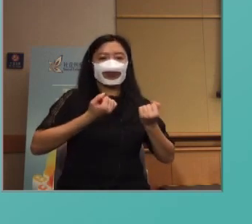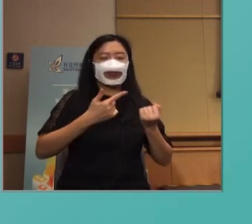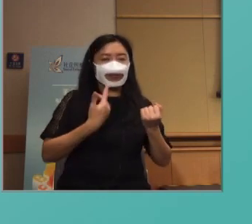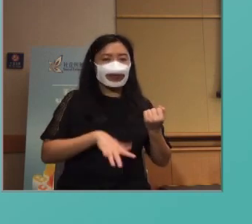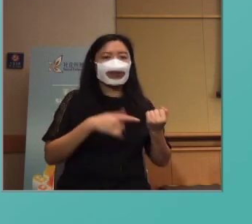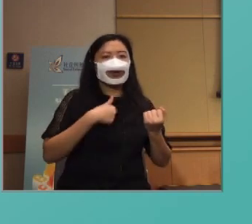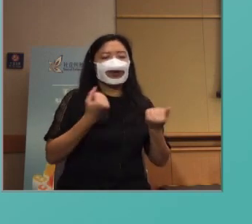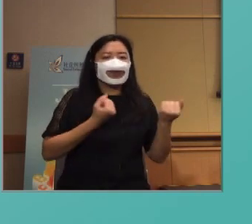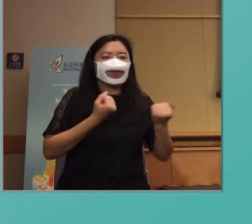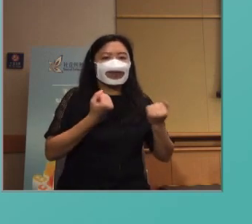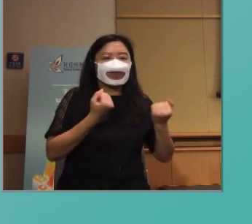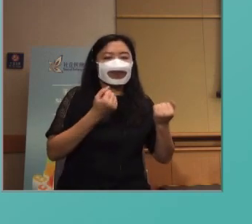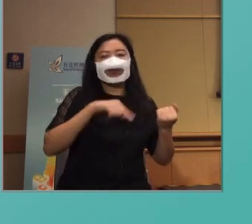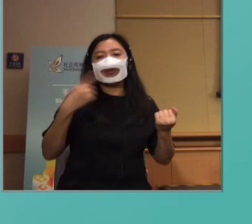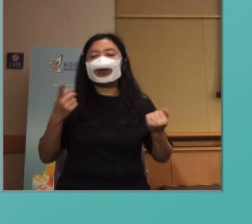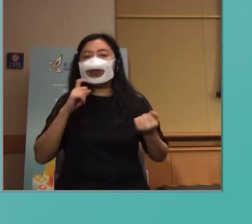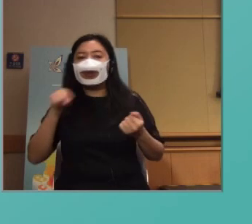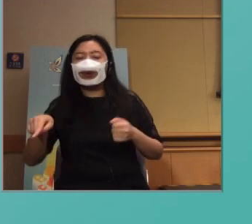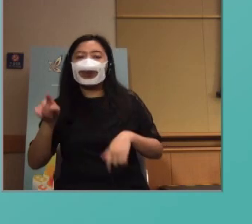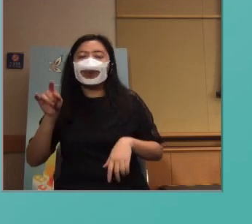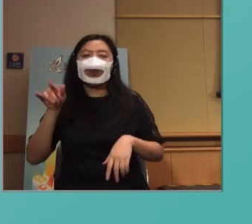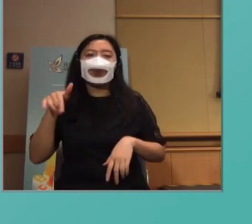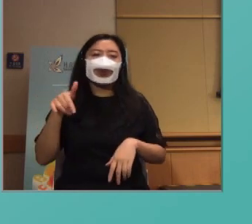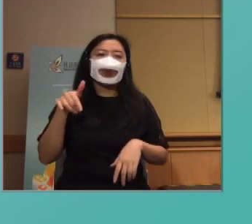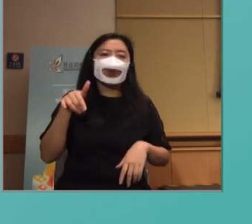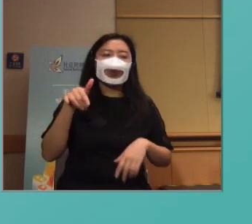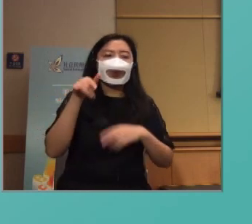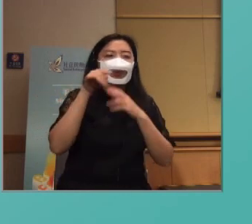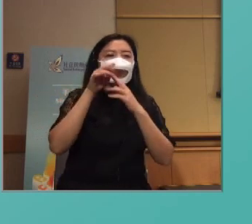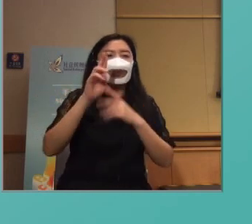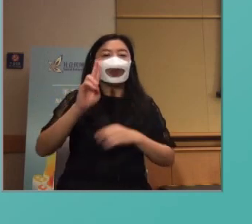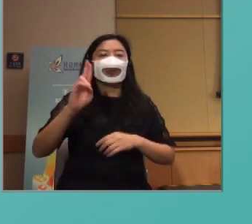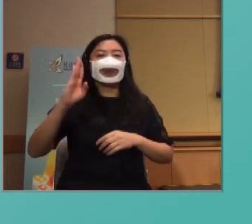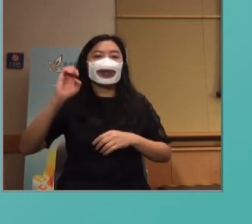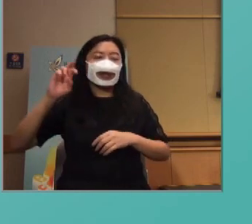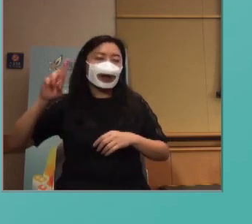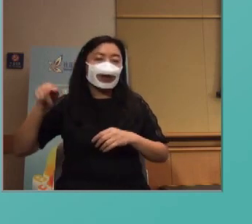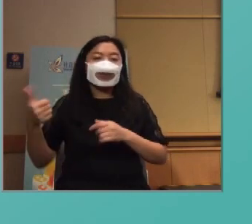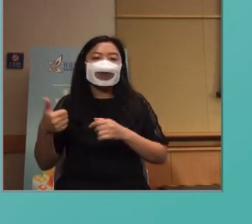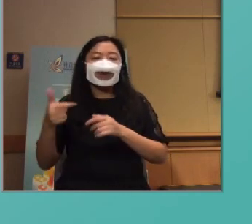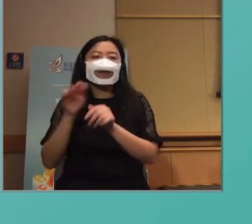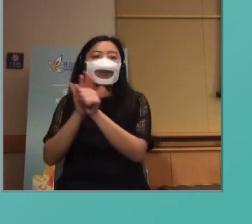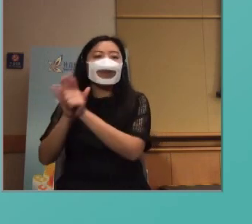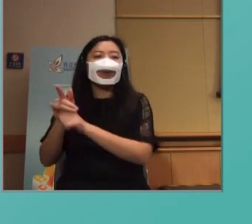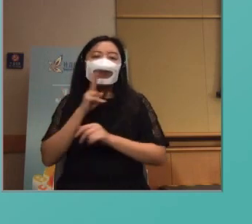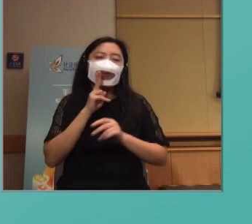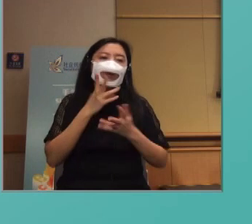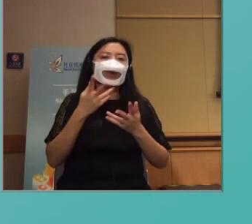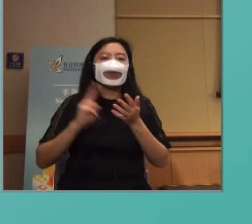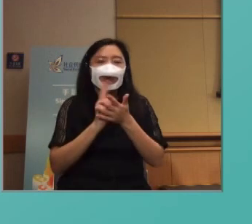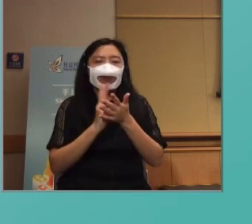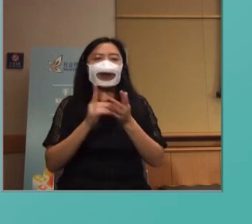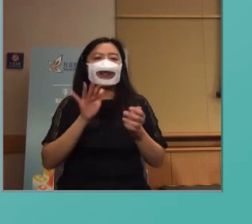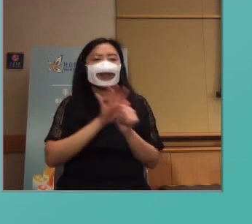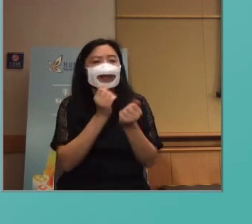and offer you a service for a mechanic or car wash or driver or leather seats or electronics for your cars. The ecosystem of cars is much,